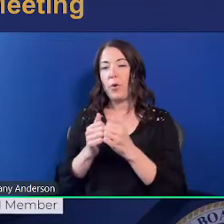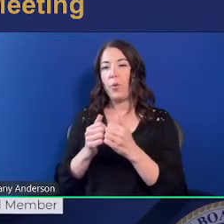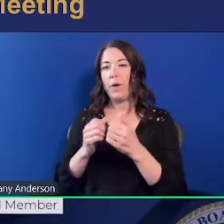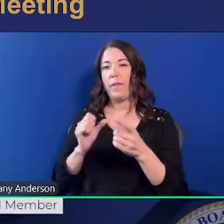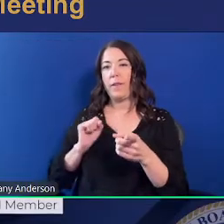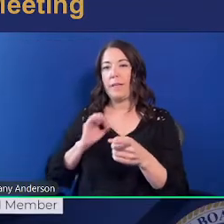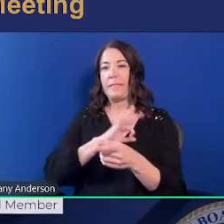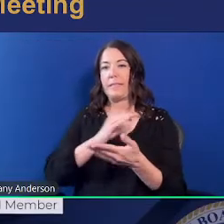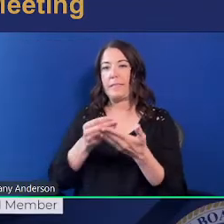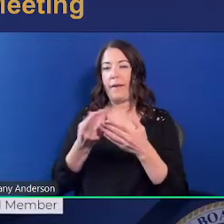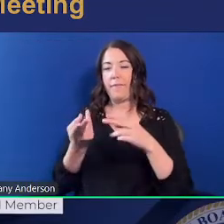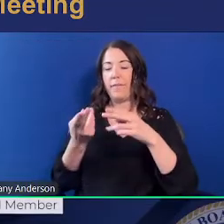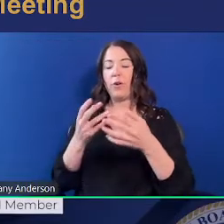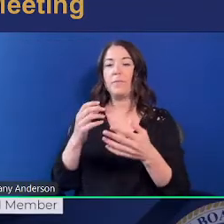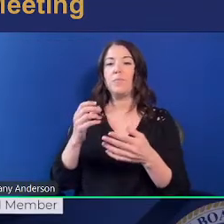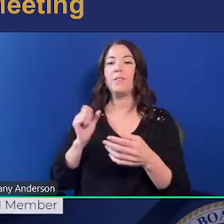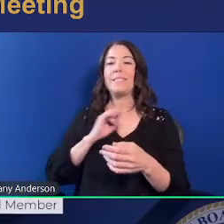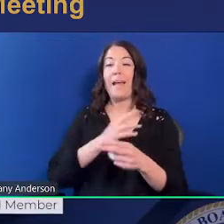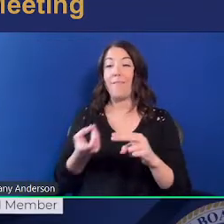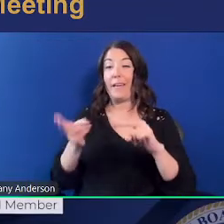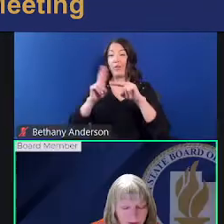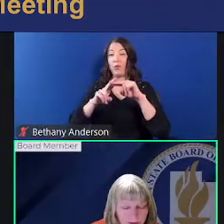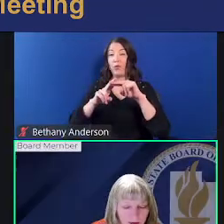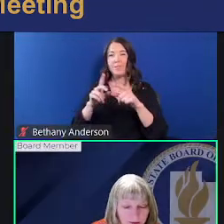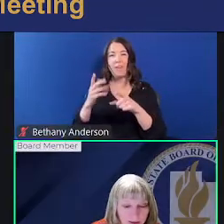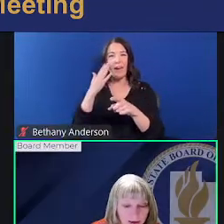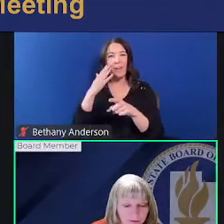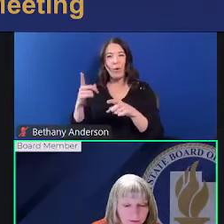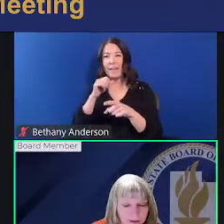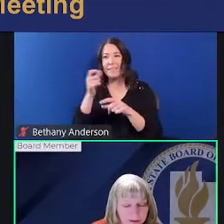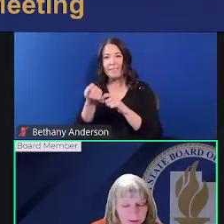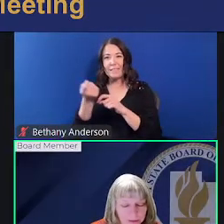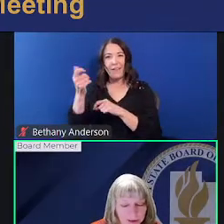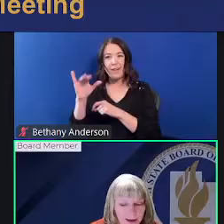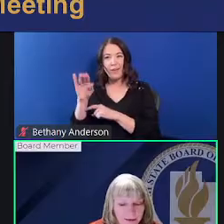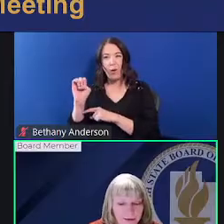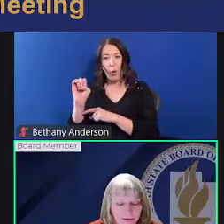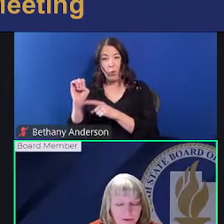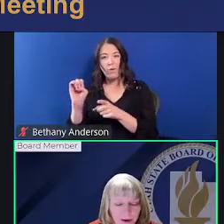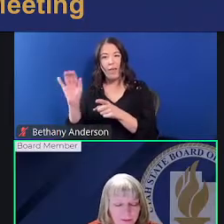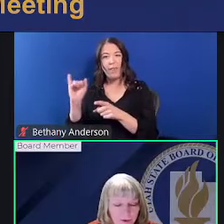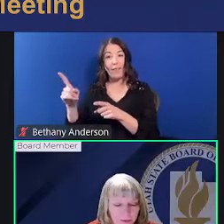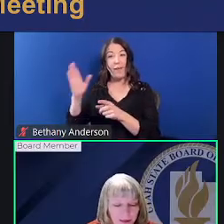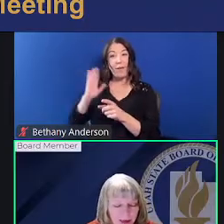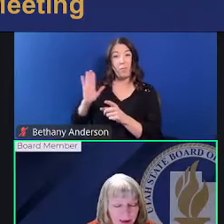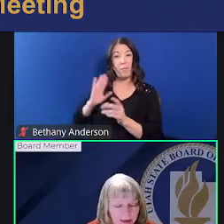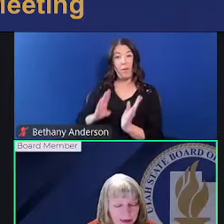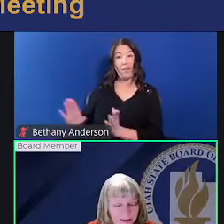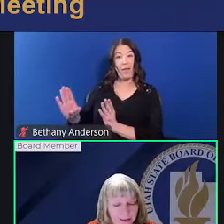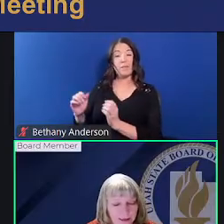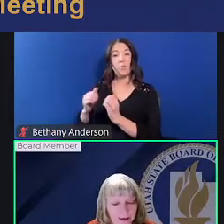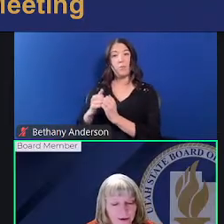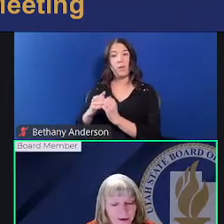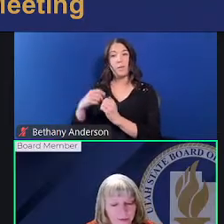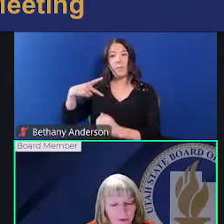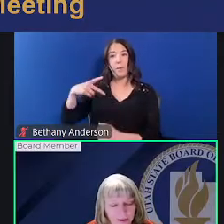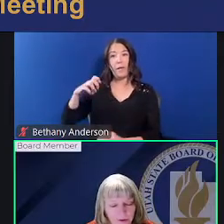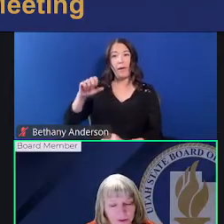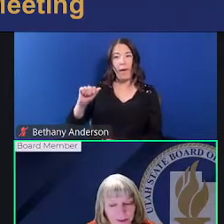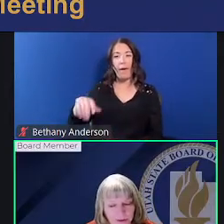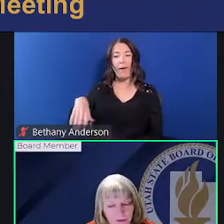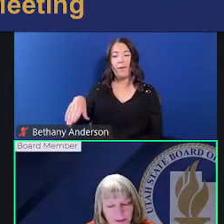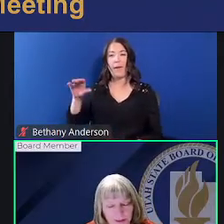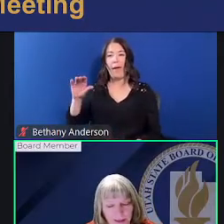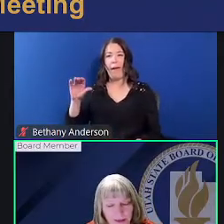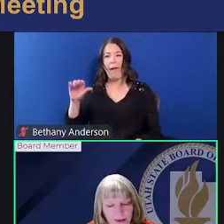Are those, I know that they didn't take that out of code as they had originally planned with PEA and EAC, but it